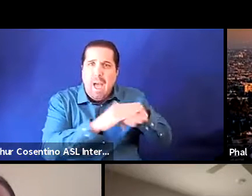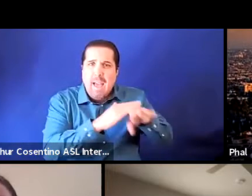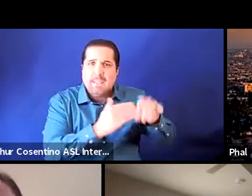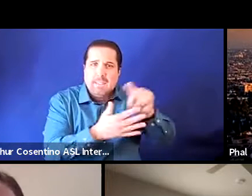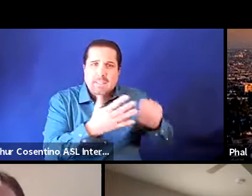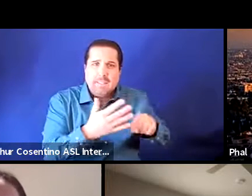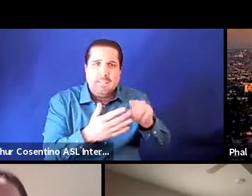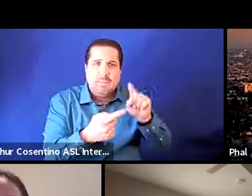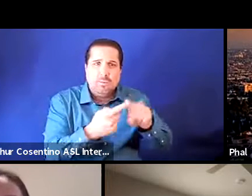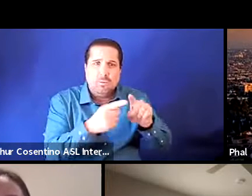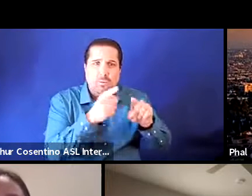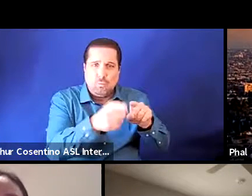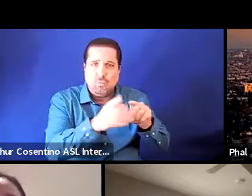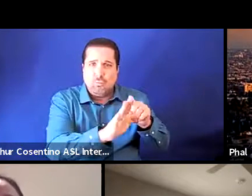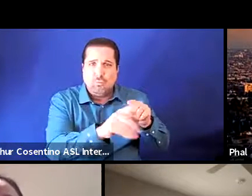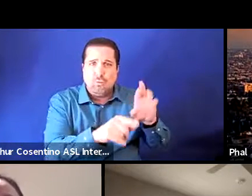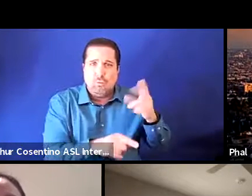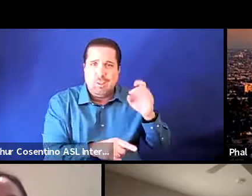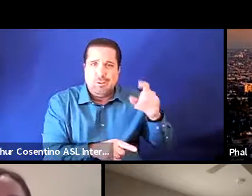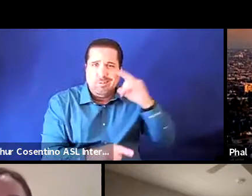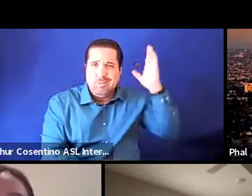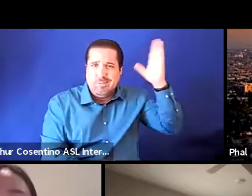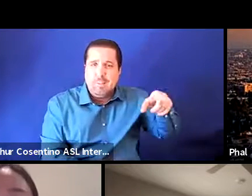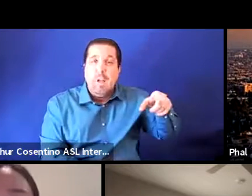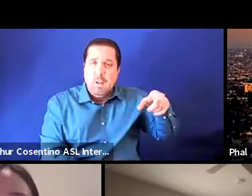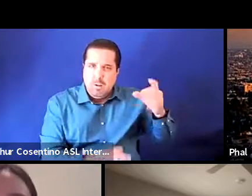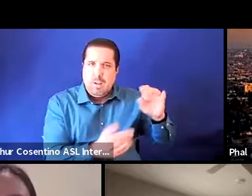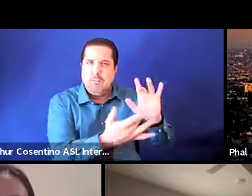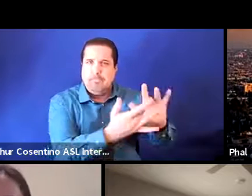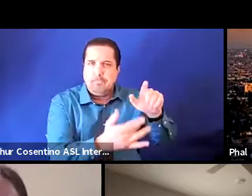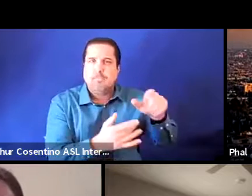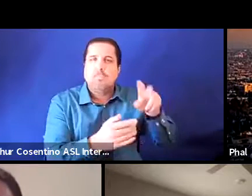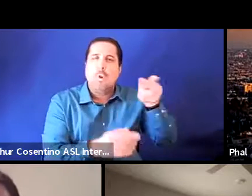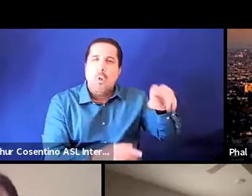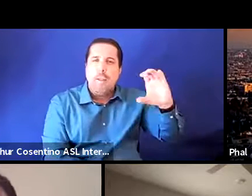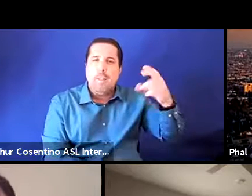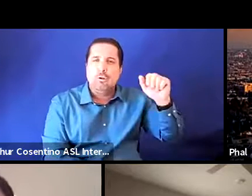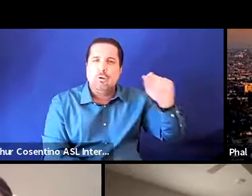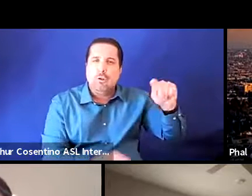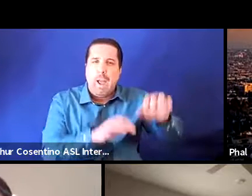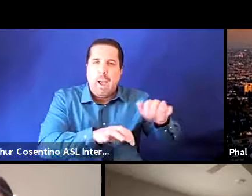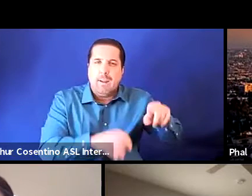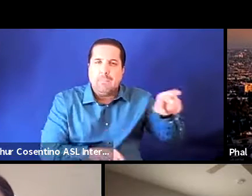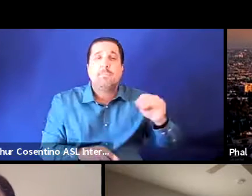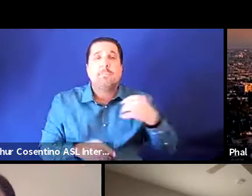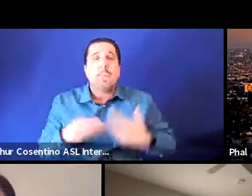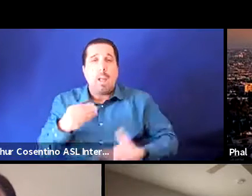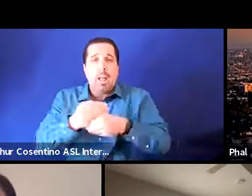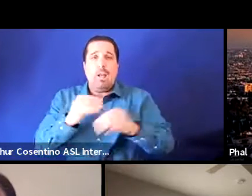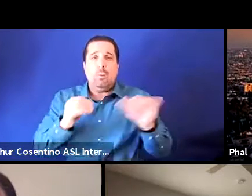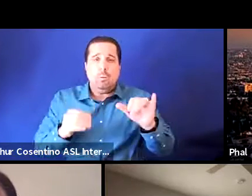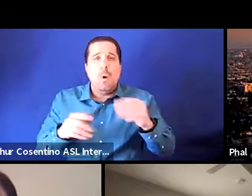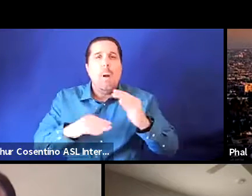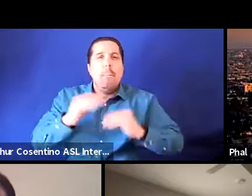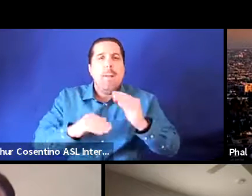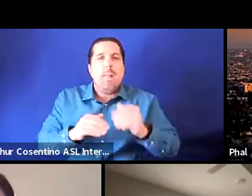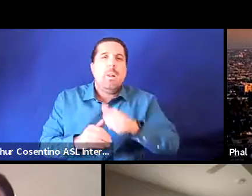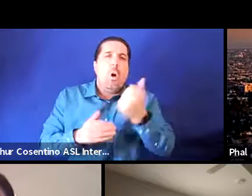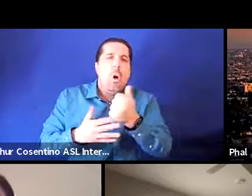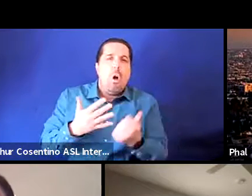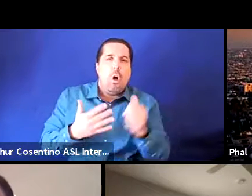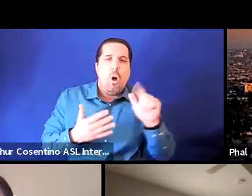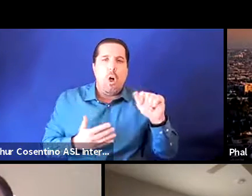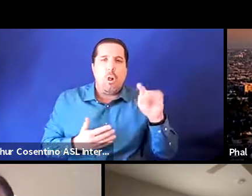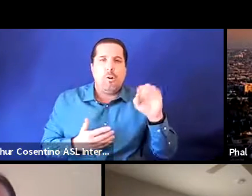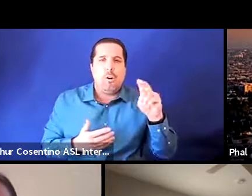I also just want to amplify what you said about building alternatives to prisons, to